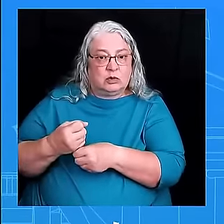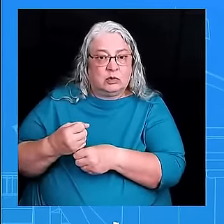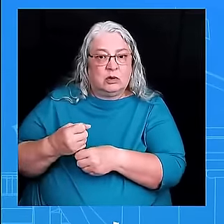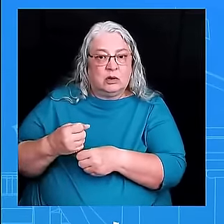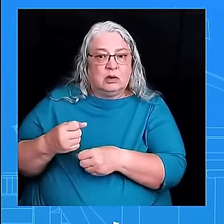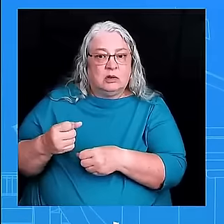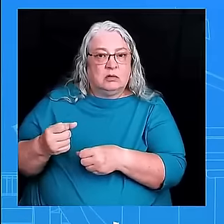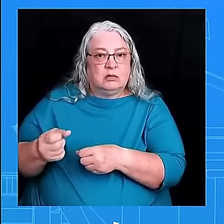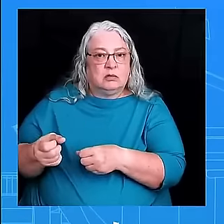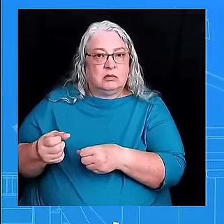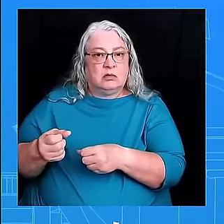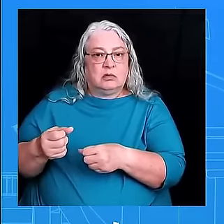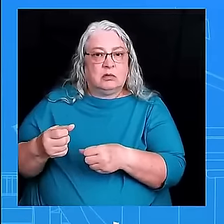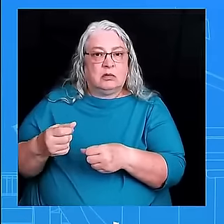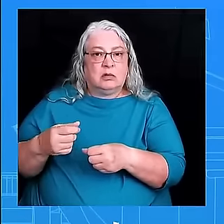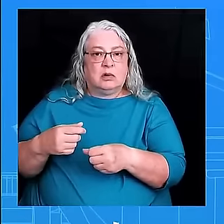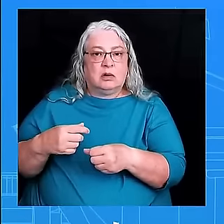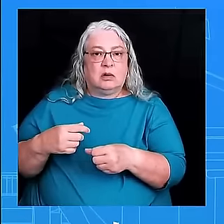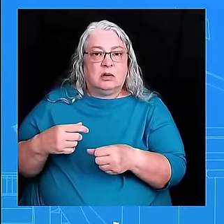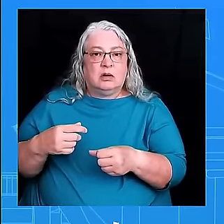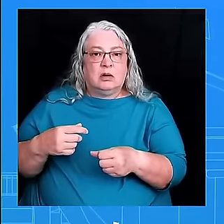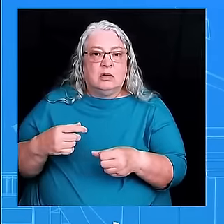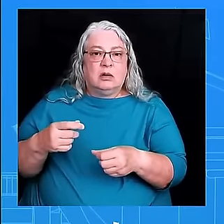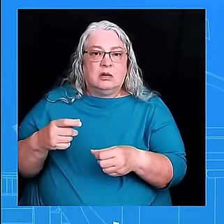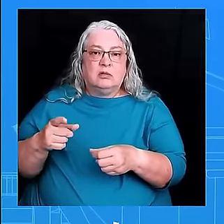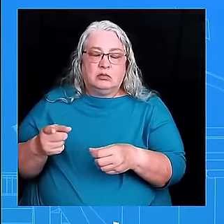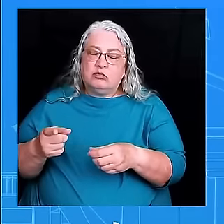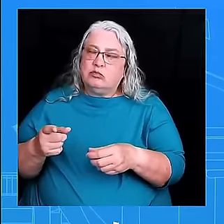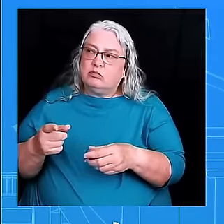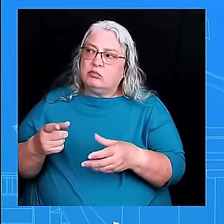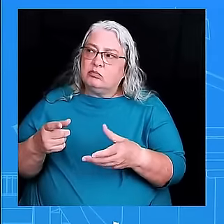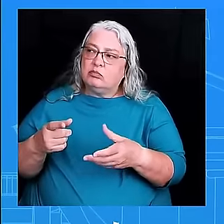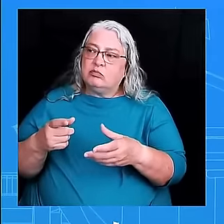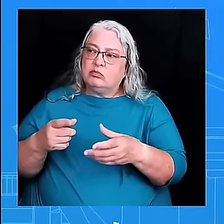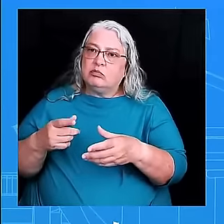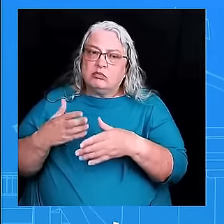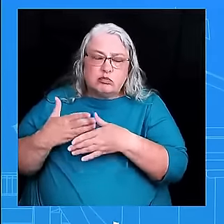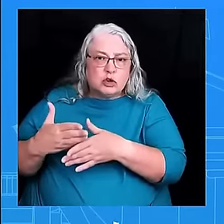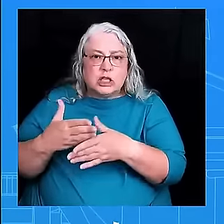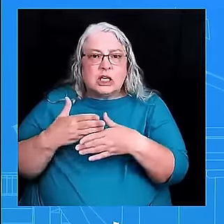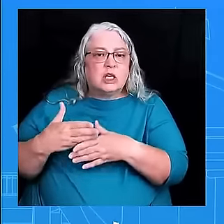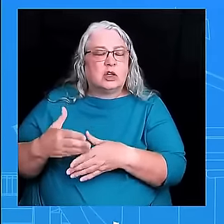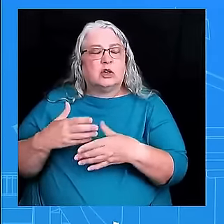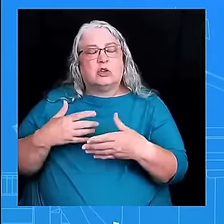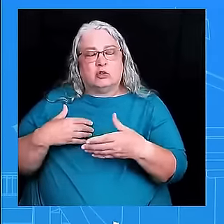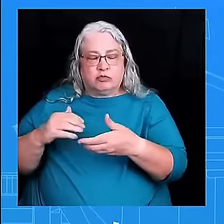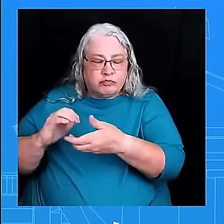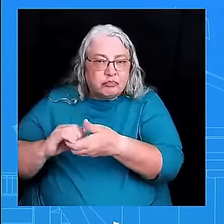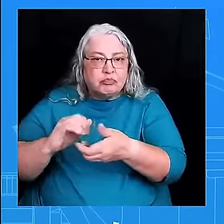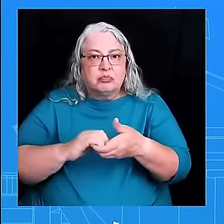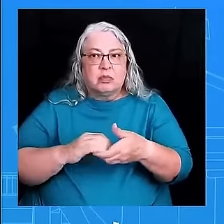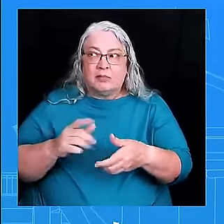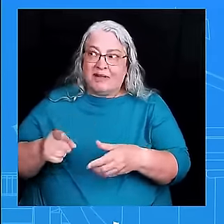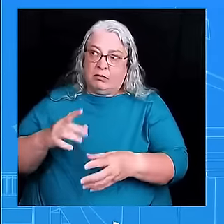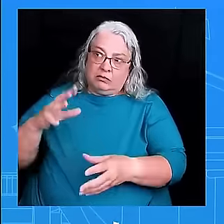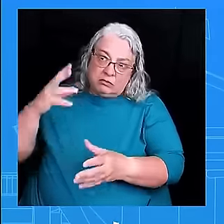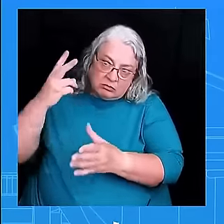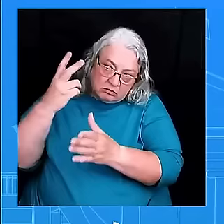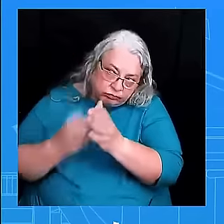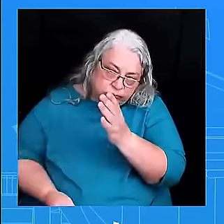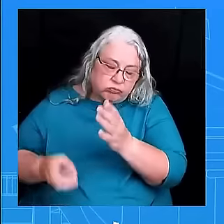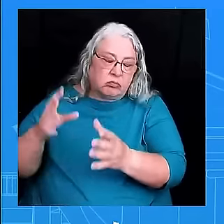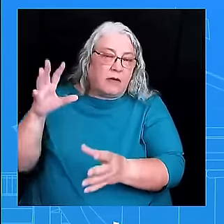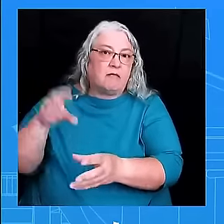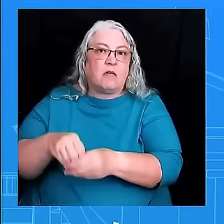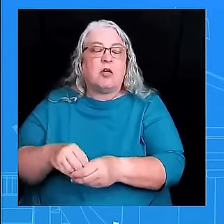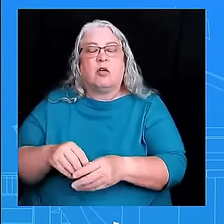has developed her own relationship with world leaders, with allies and partners. And I think that's important to note. She was part in